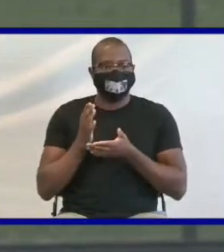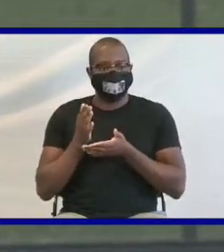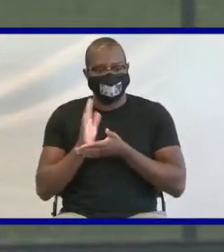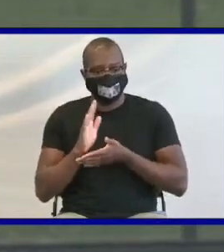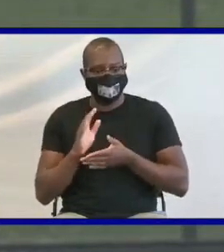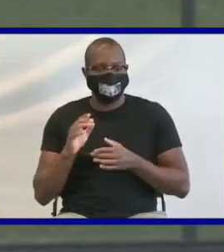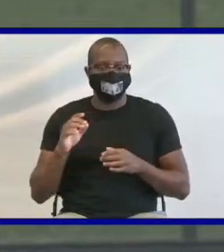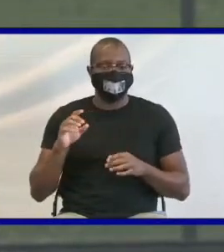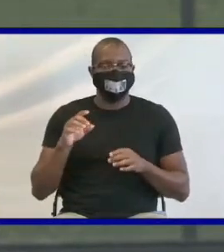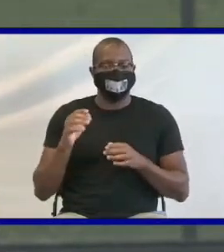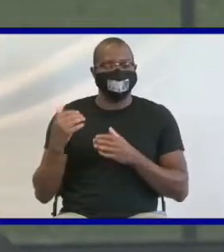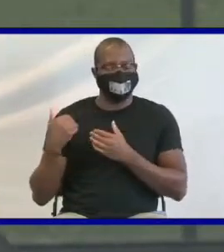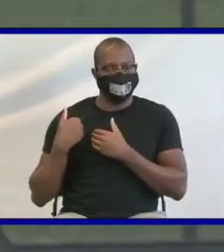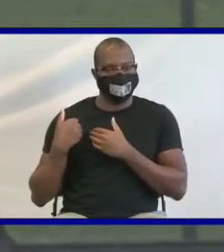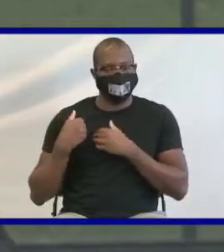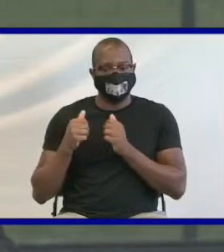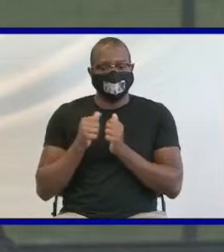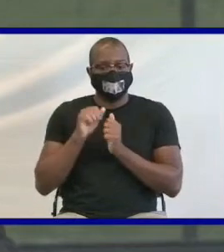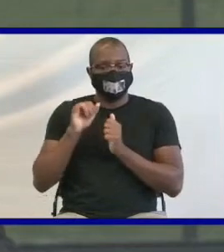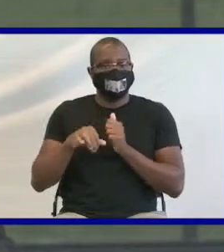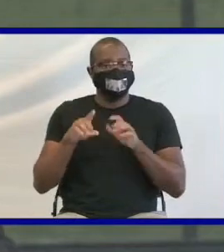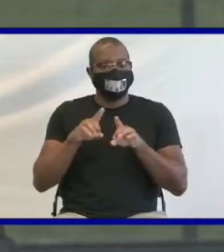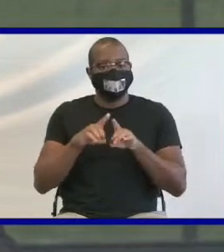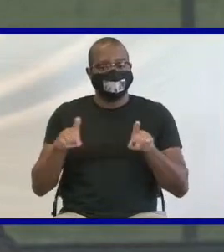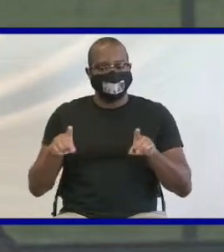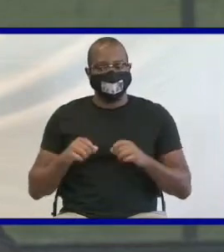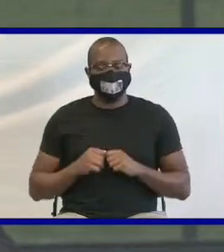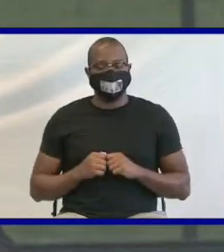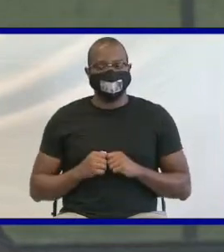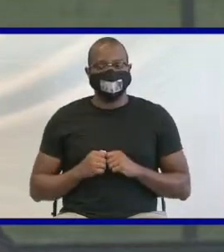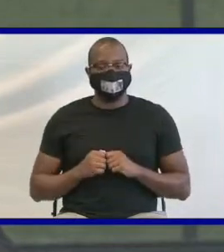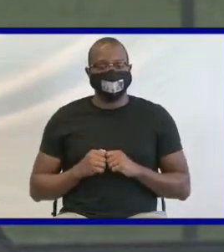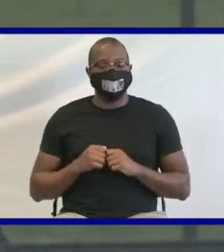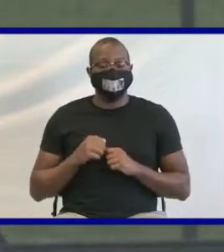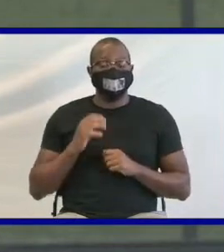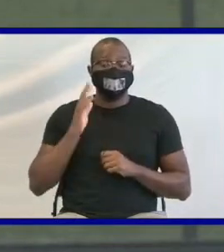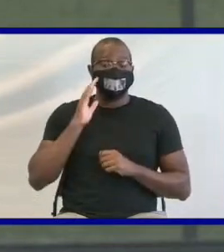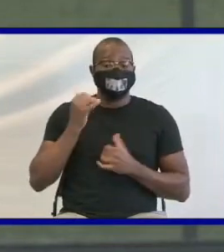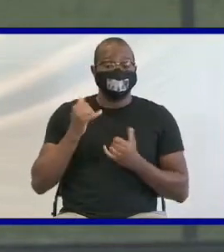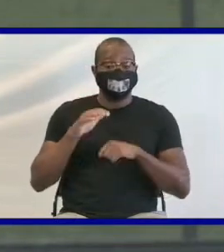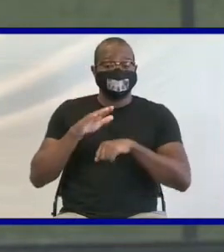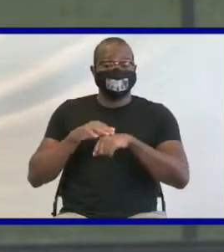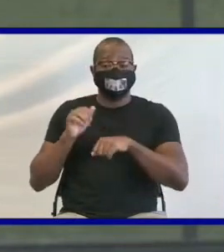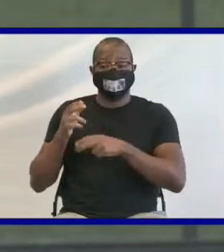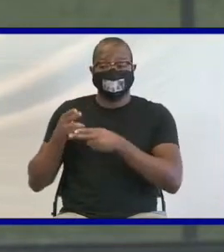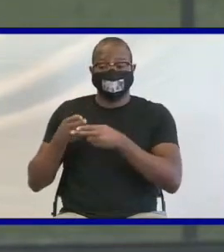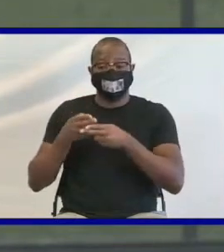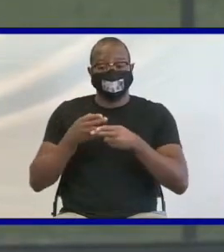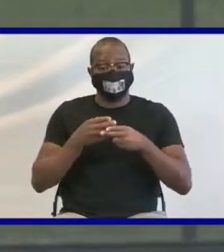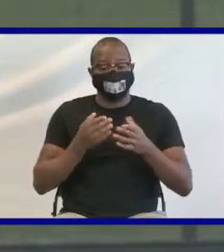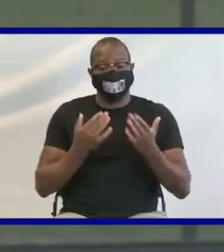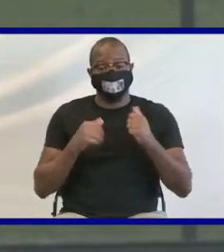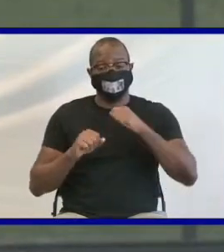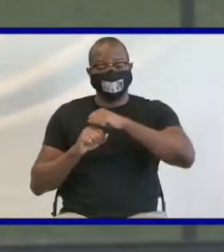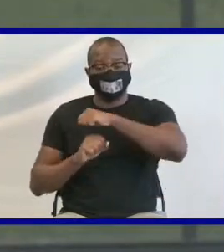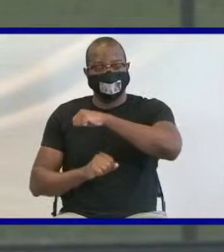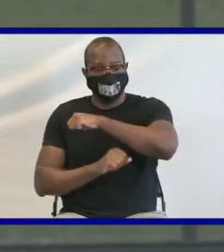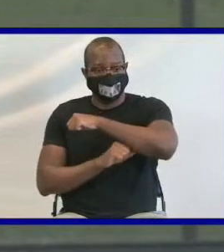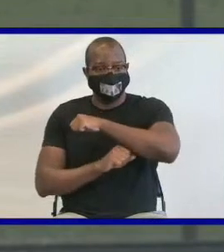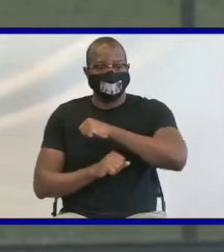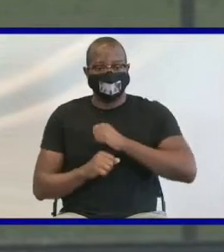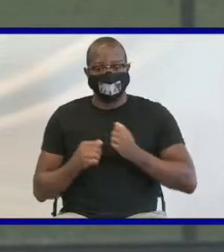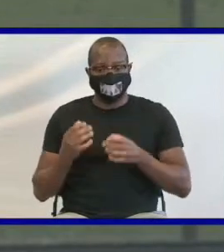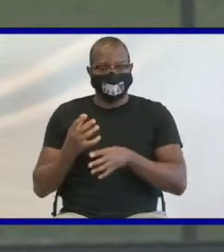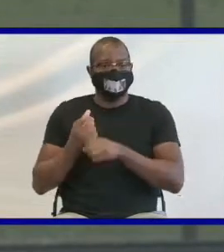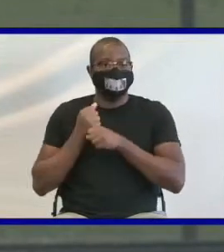degree. Now, candidates, as evidence of your achievements, you'll be called to the stage to receive your diploma. Please follow the